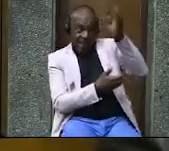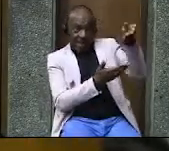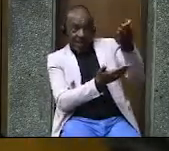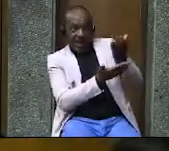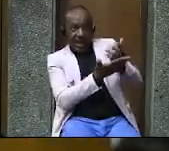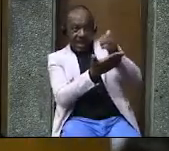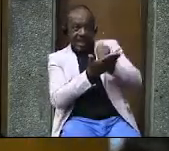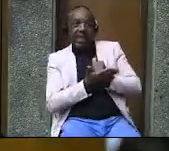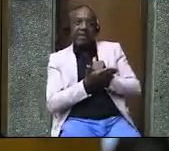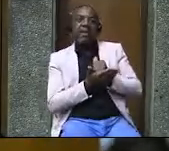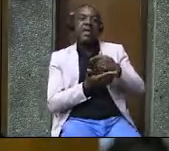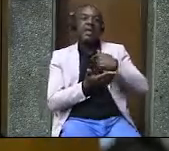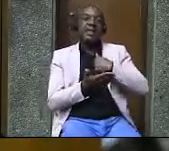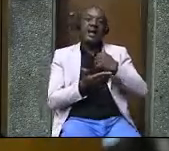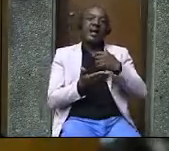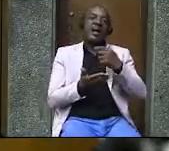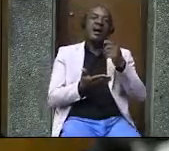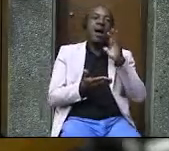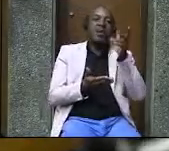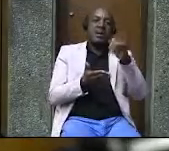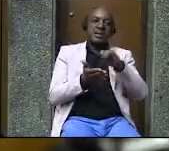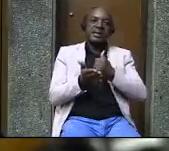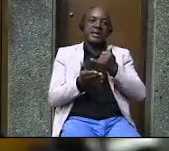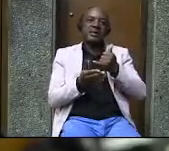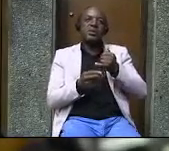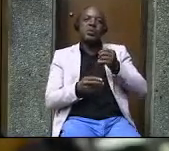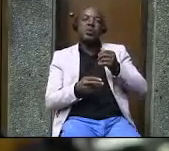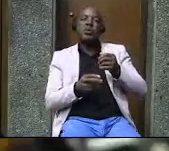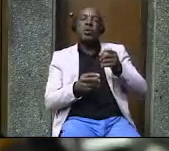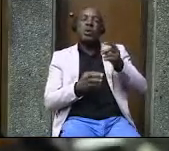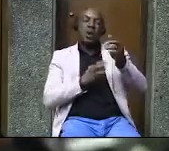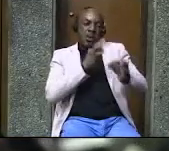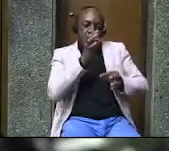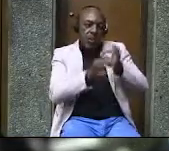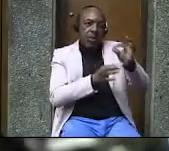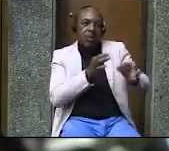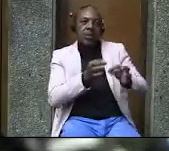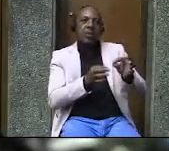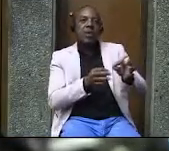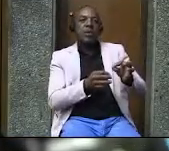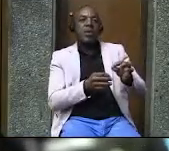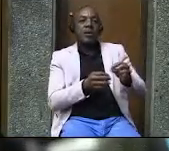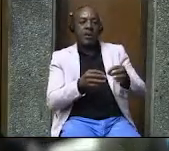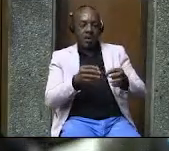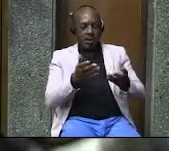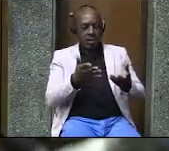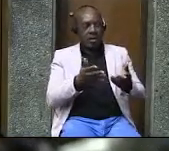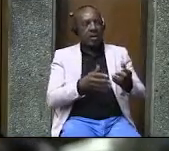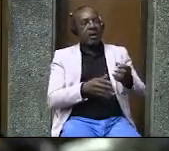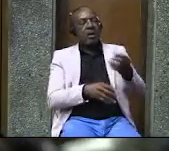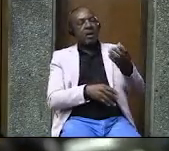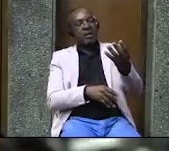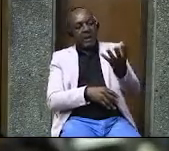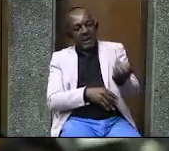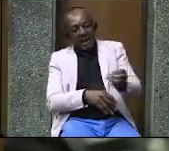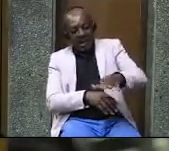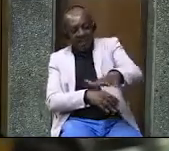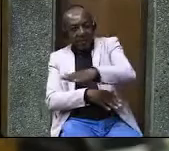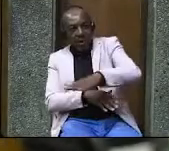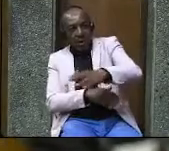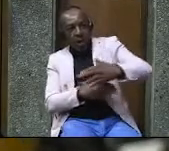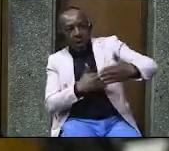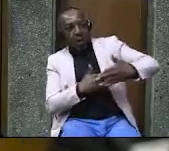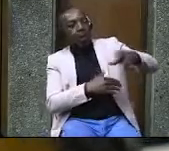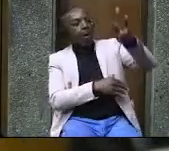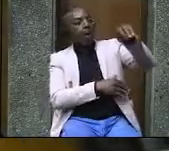ngizokhuluma nje kuphela residential kunencwadi esithola ukuthi singatshala lapho mushade siyenze opposite